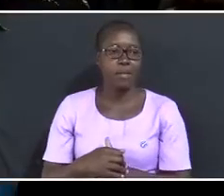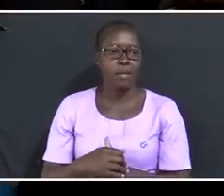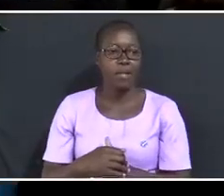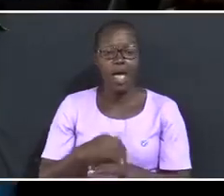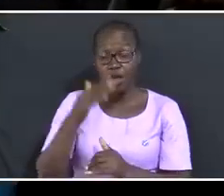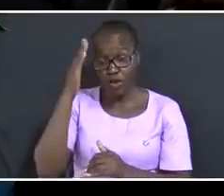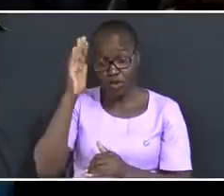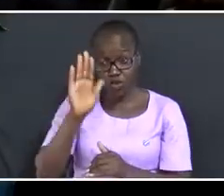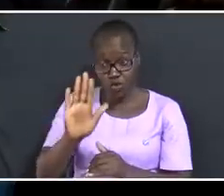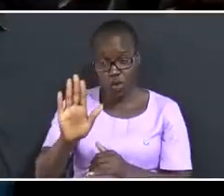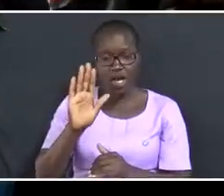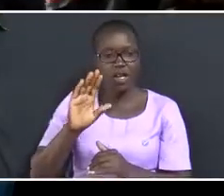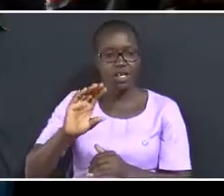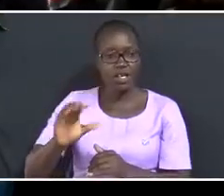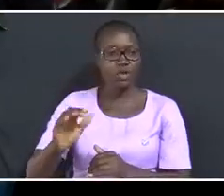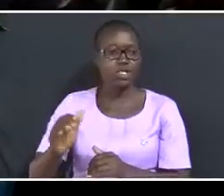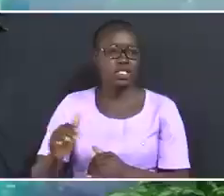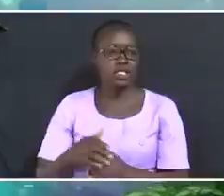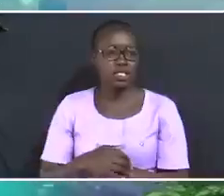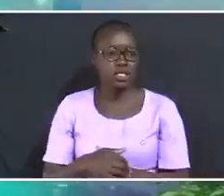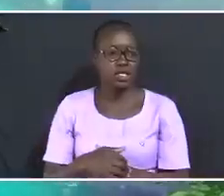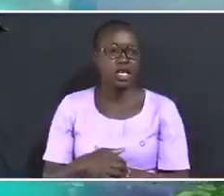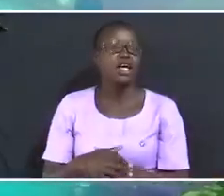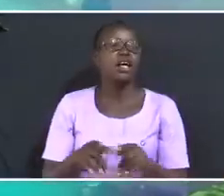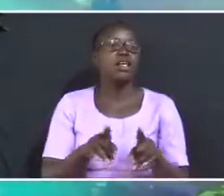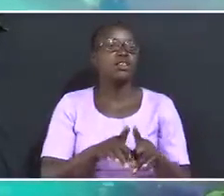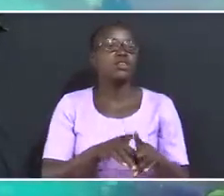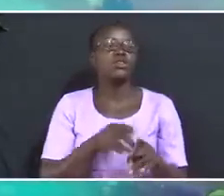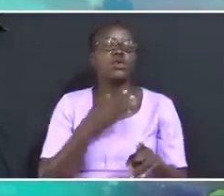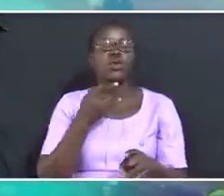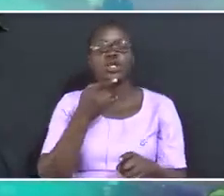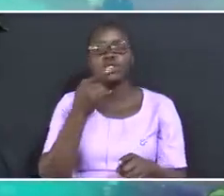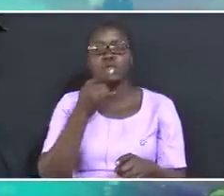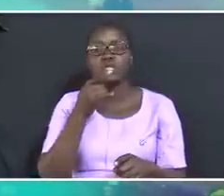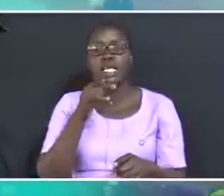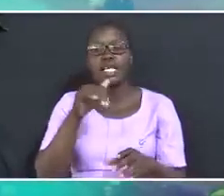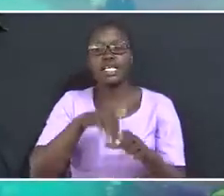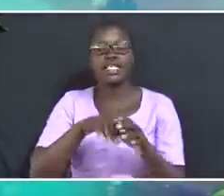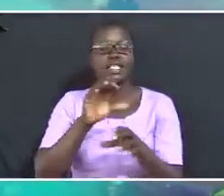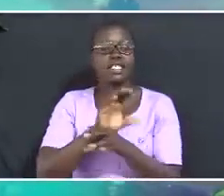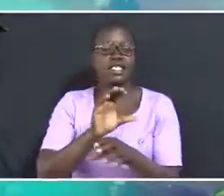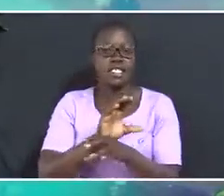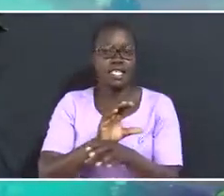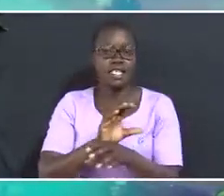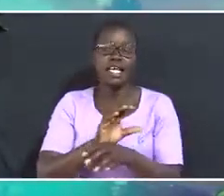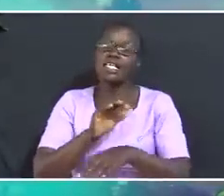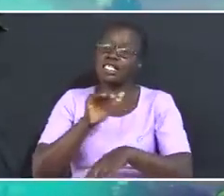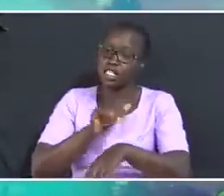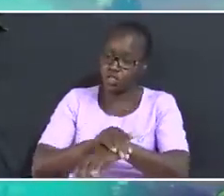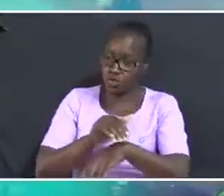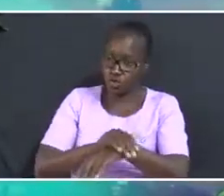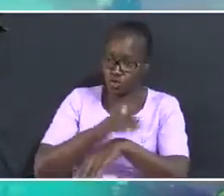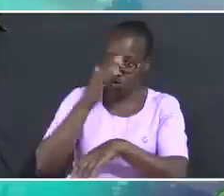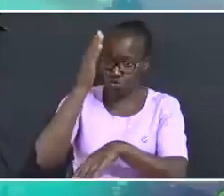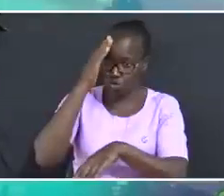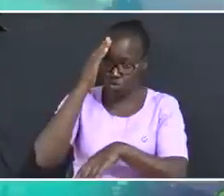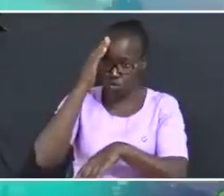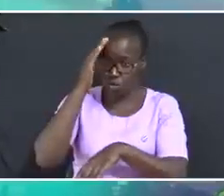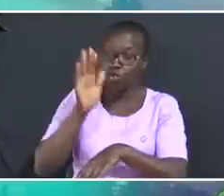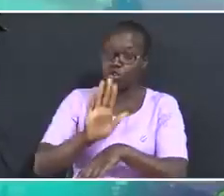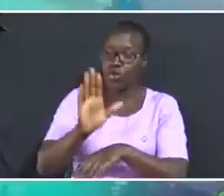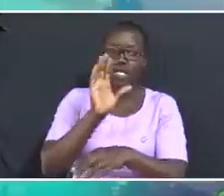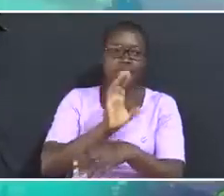Know it. And we also want to say, in church, is good to know your